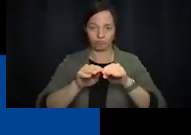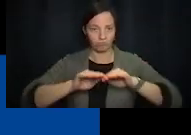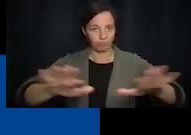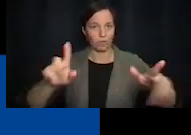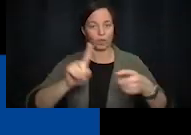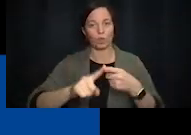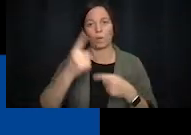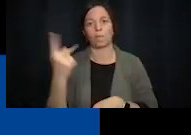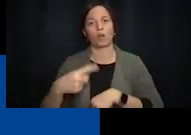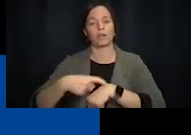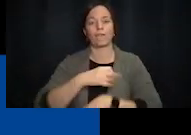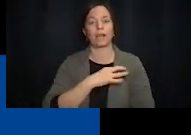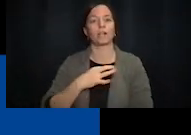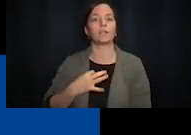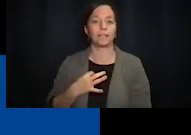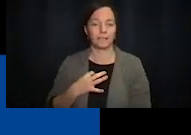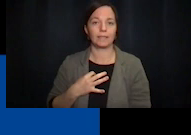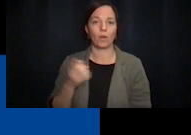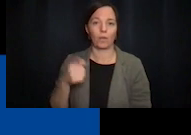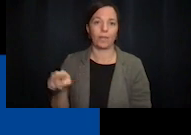to part-time faculty